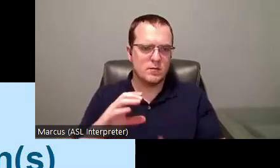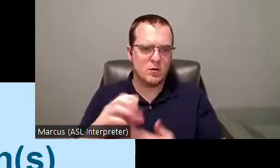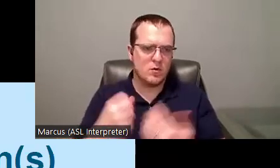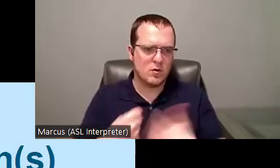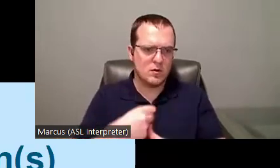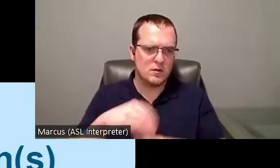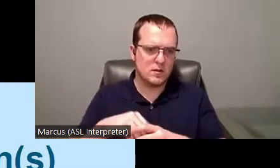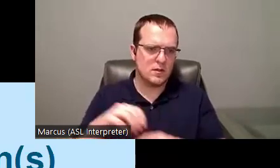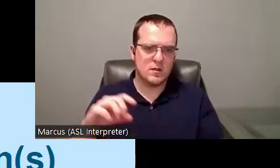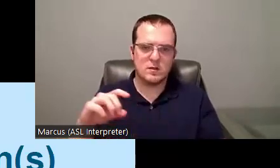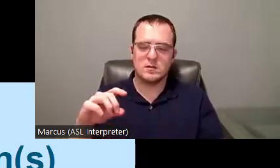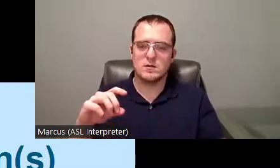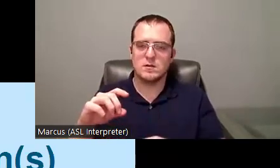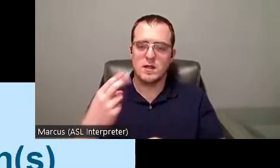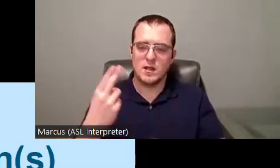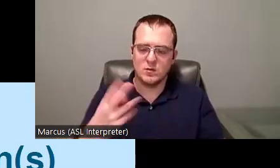and Washington, D.C.